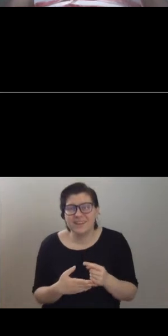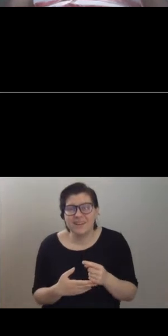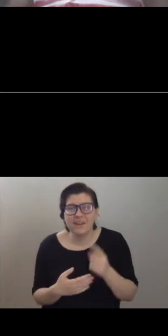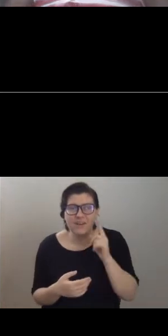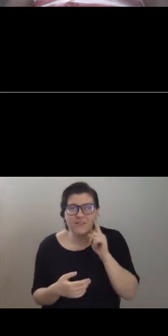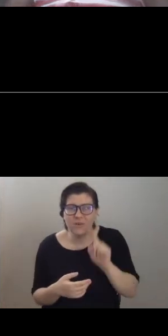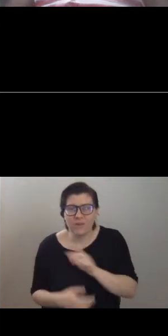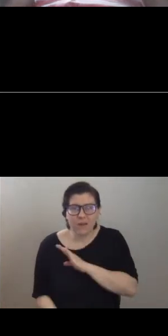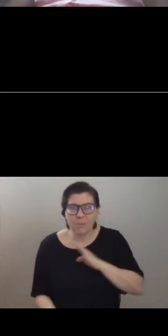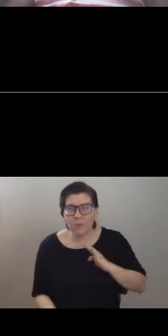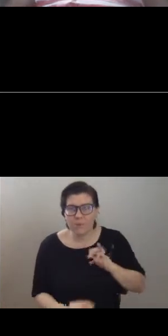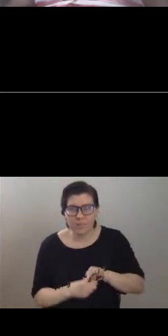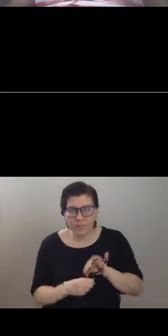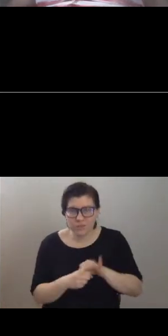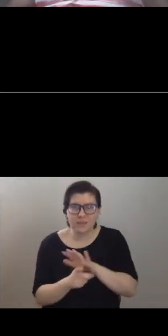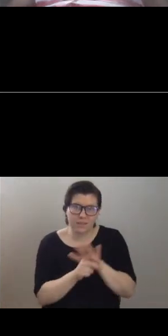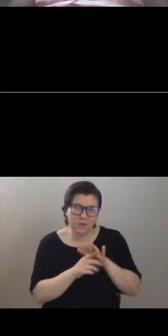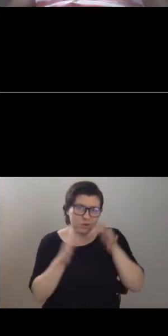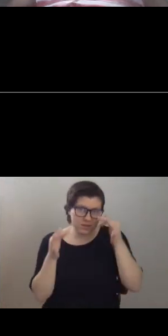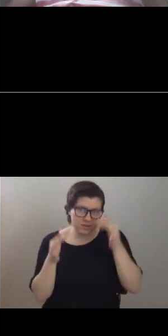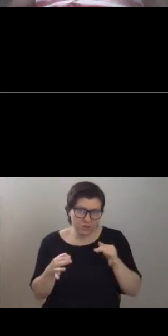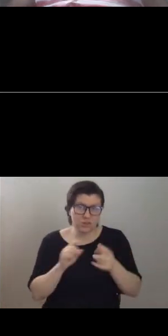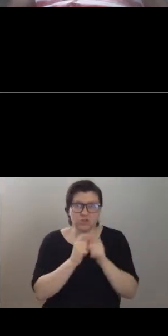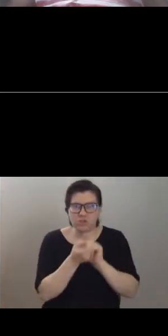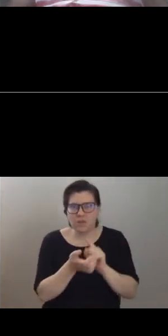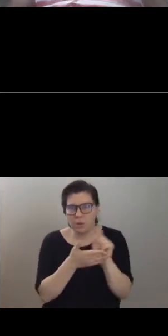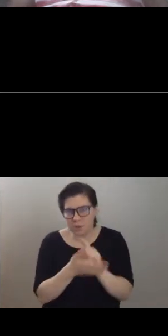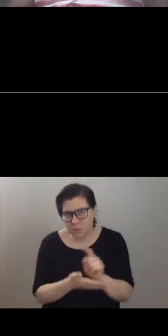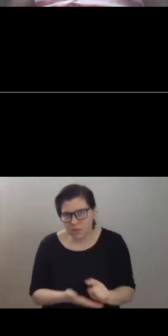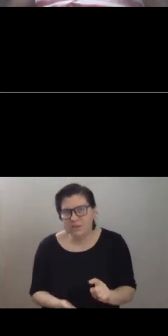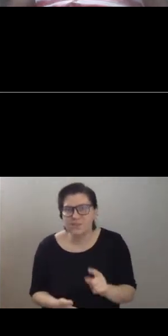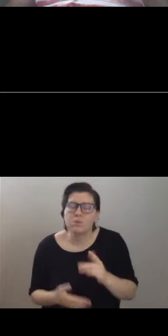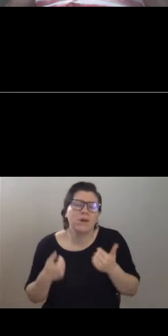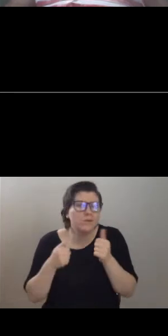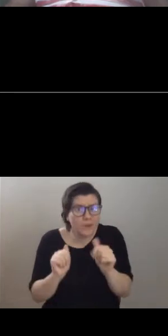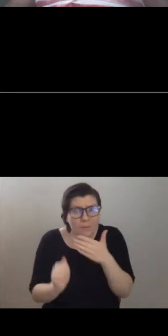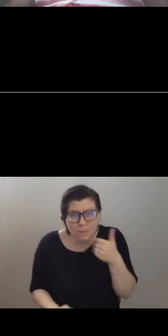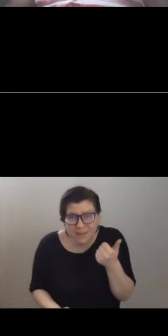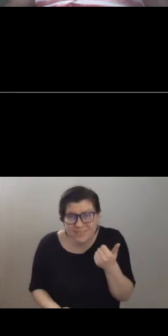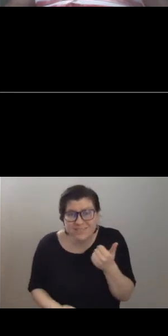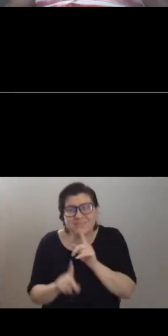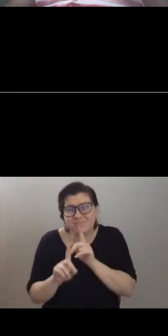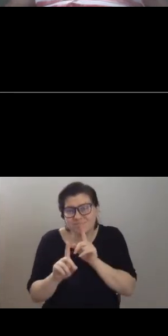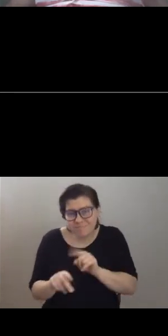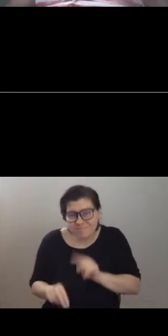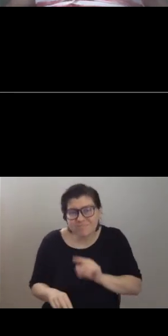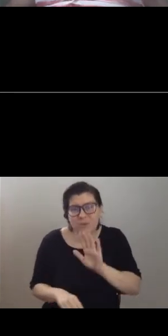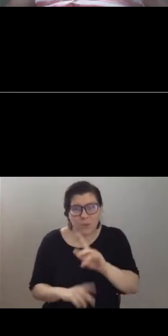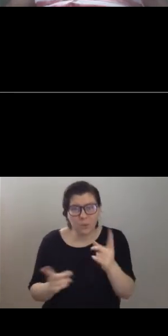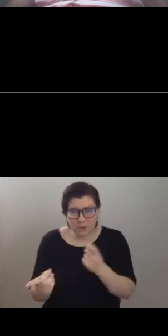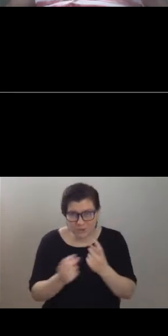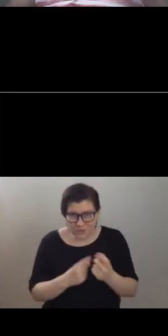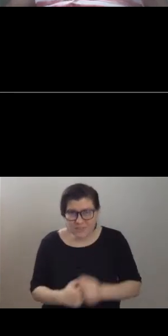and their decision making. But I will try my best to answer any questions you may have.